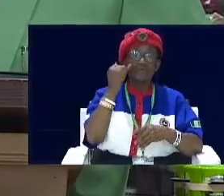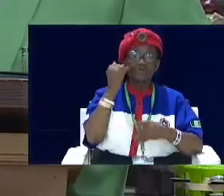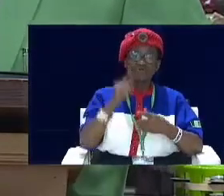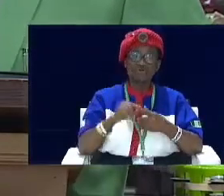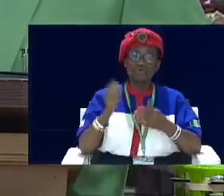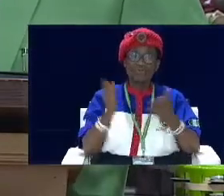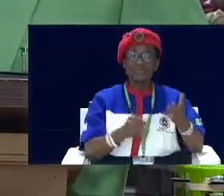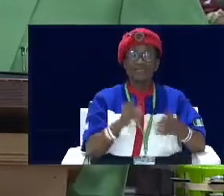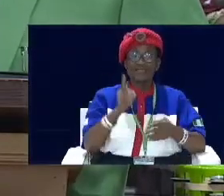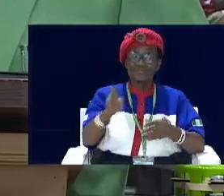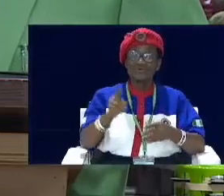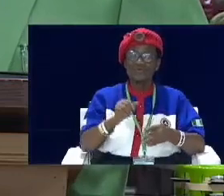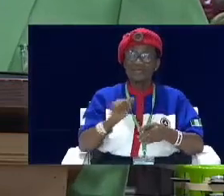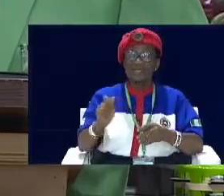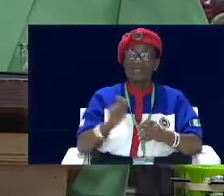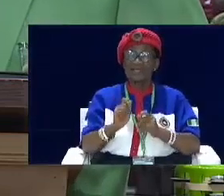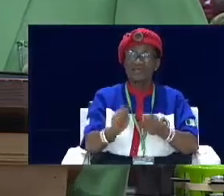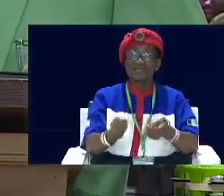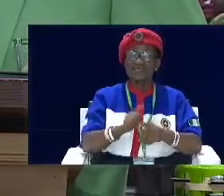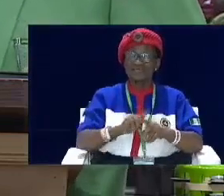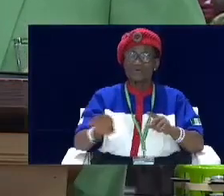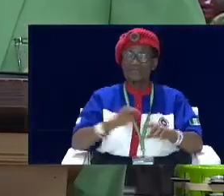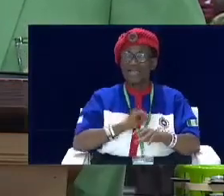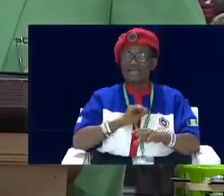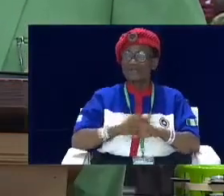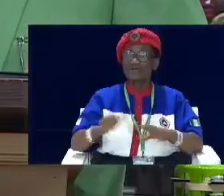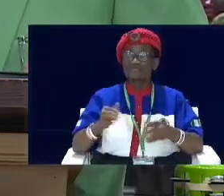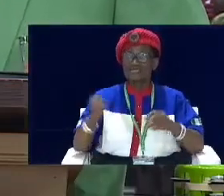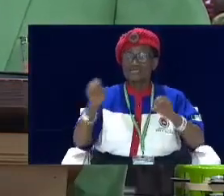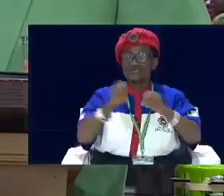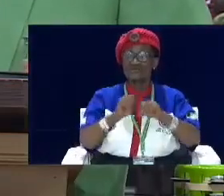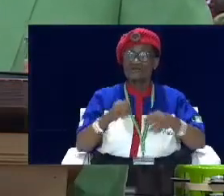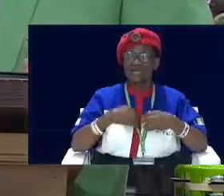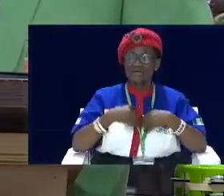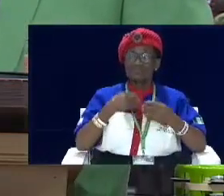But I don't even have money to transport myself back.